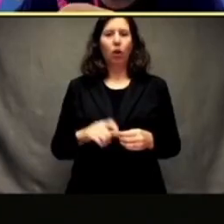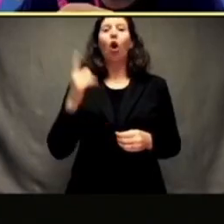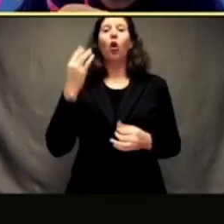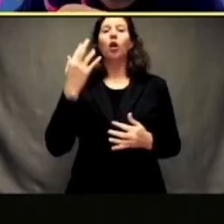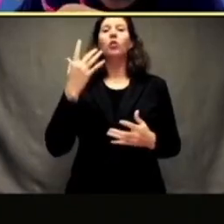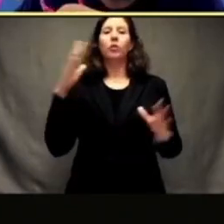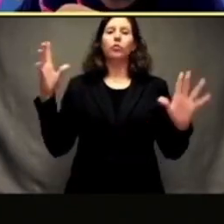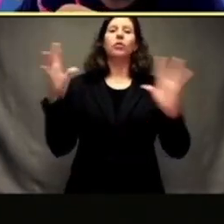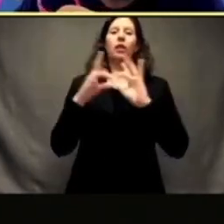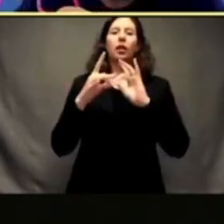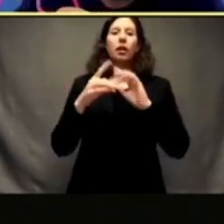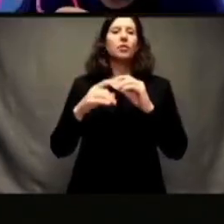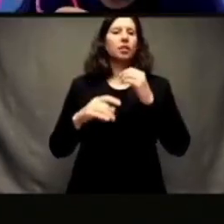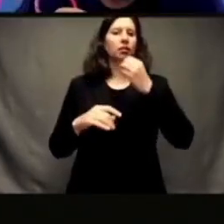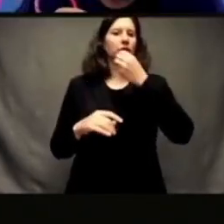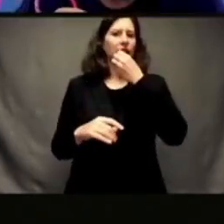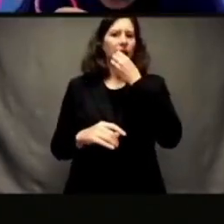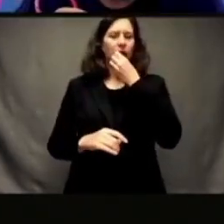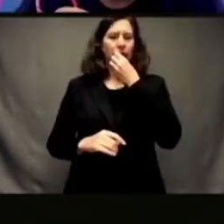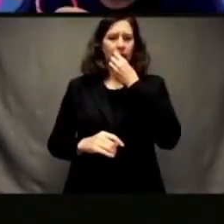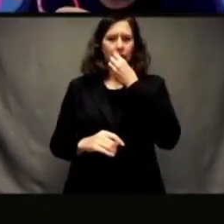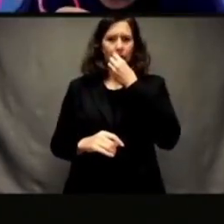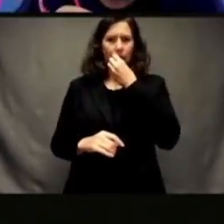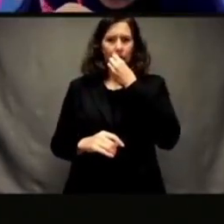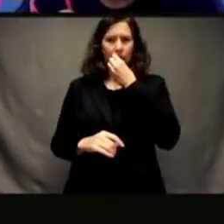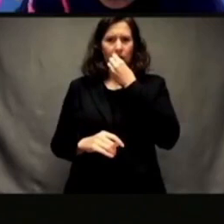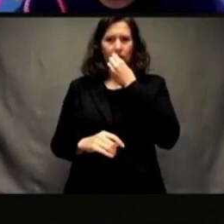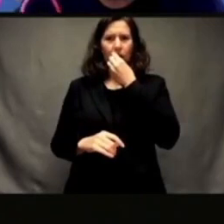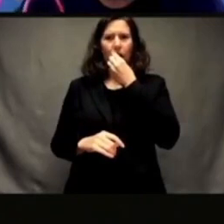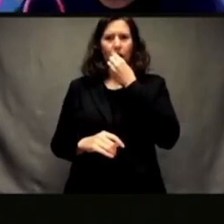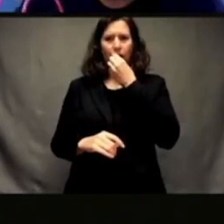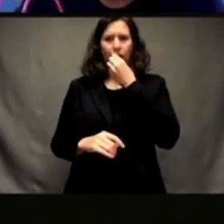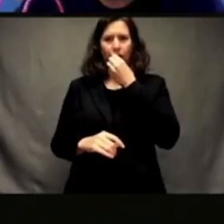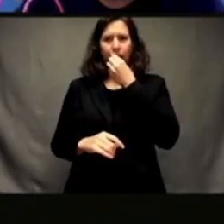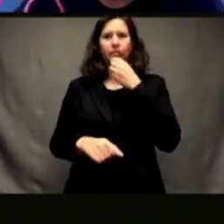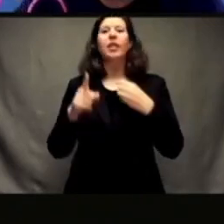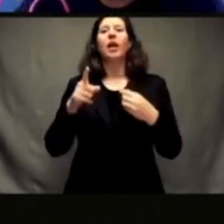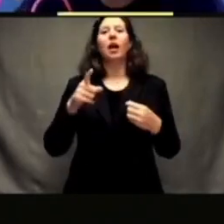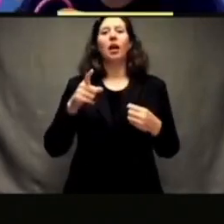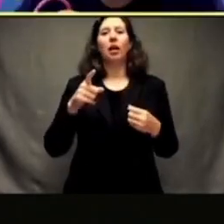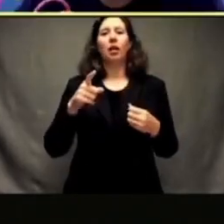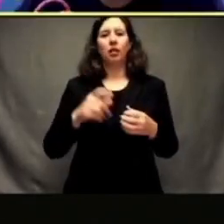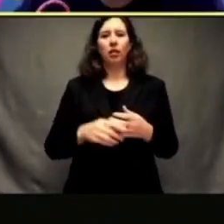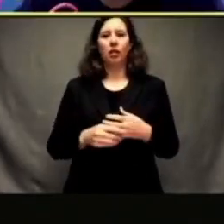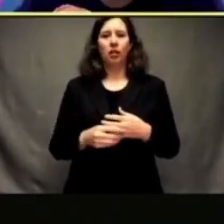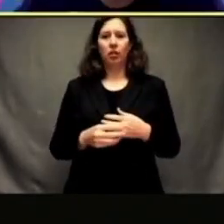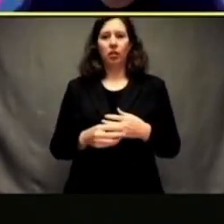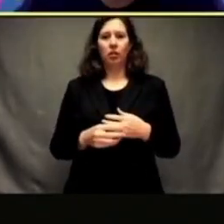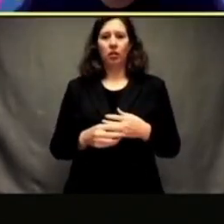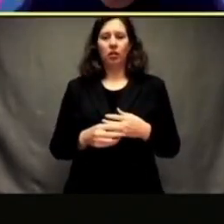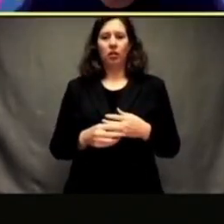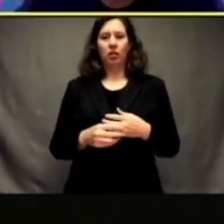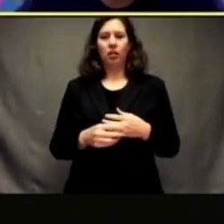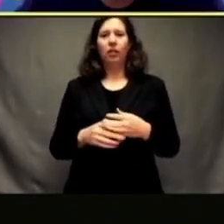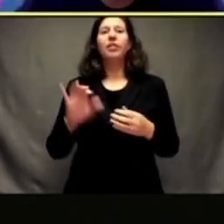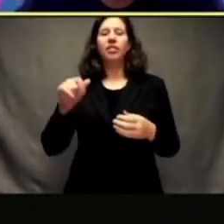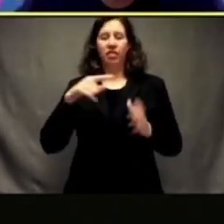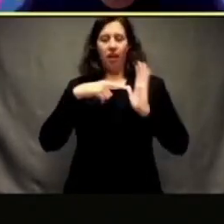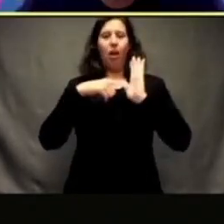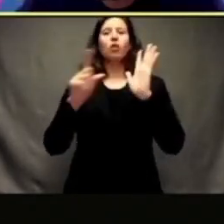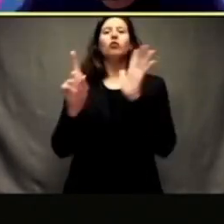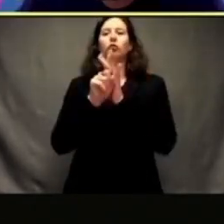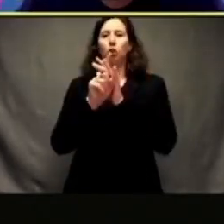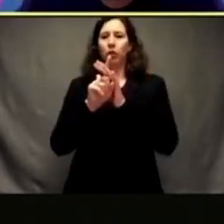microbit. It's because I reloaded. Okay, there we go. Okay, so here it is. Okay, So if there's the heart.